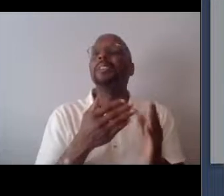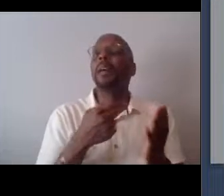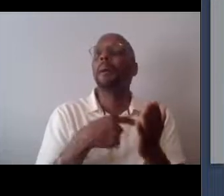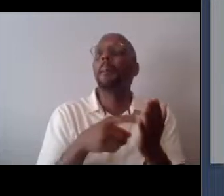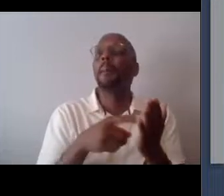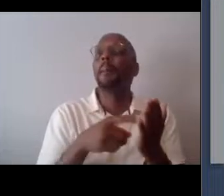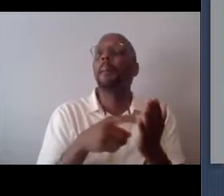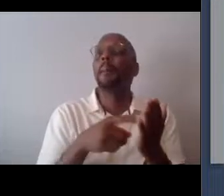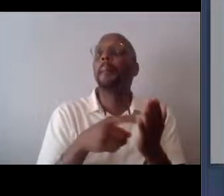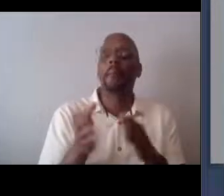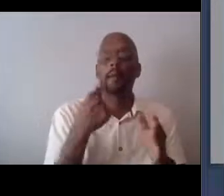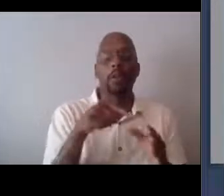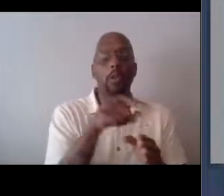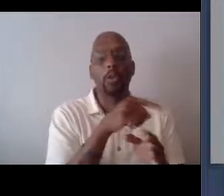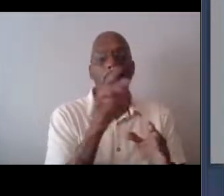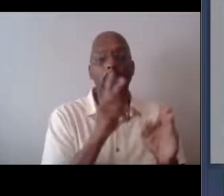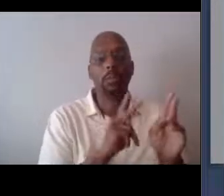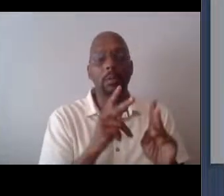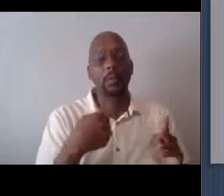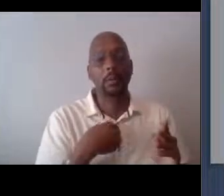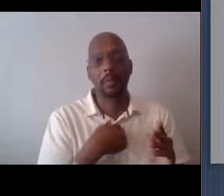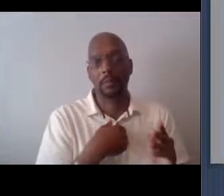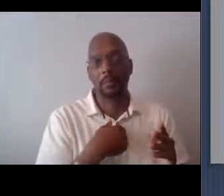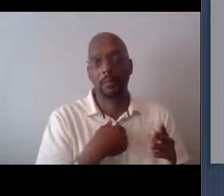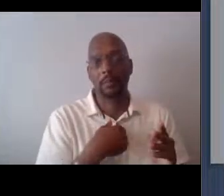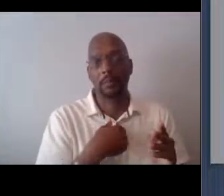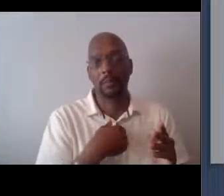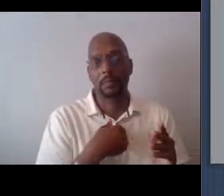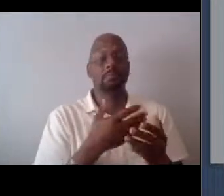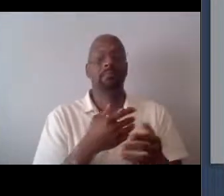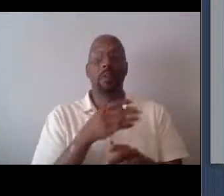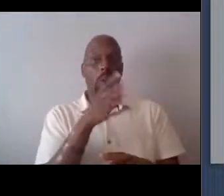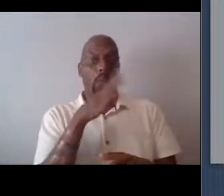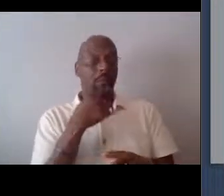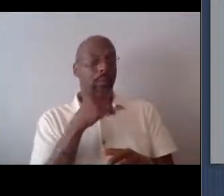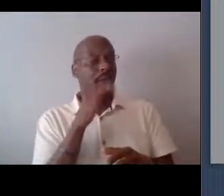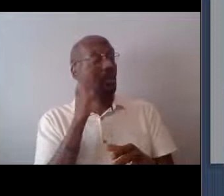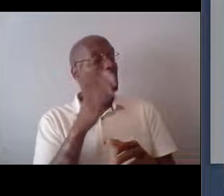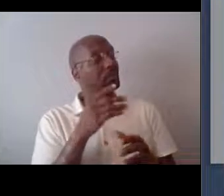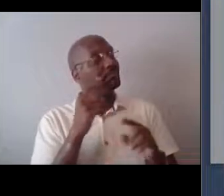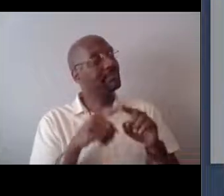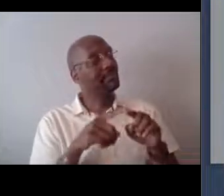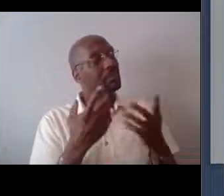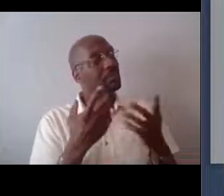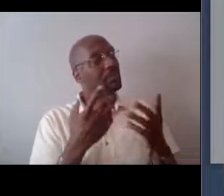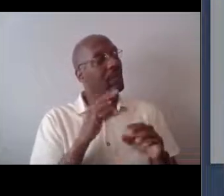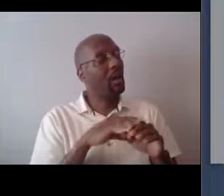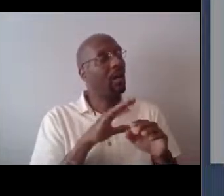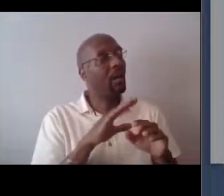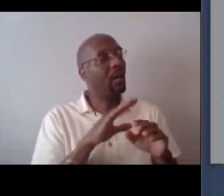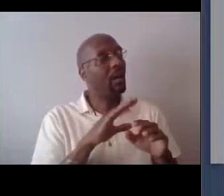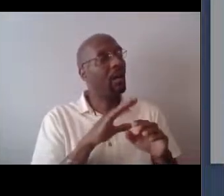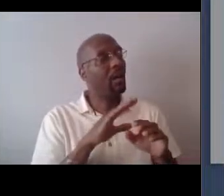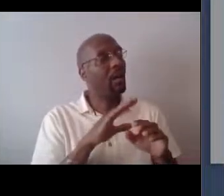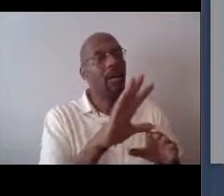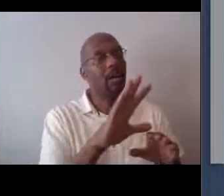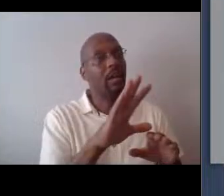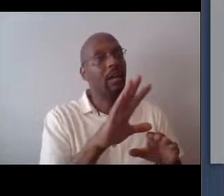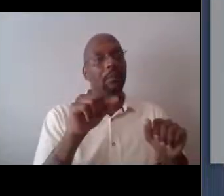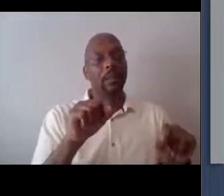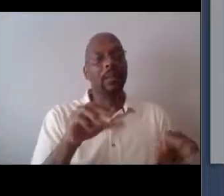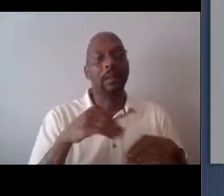folks? So that's going to be determined based on people's ability to accept compensation and kind of